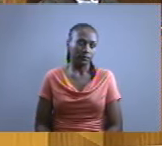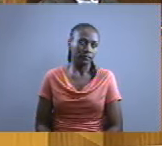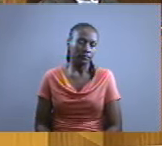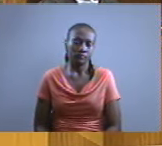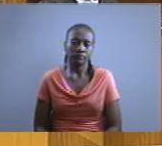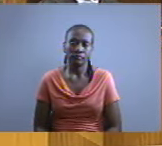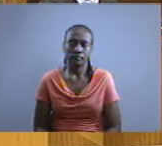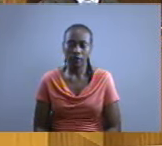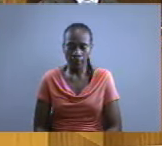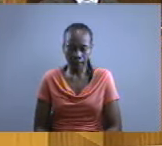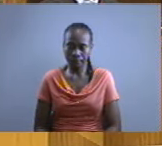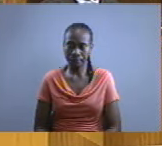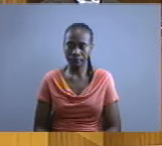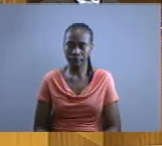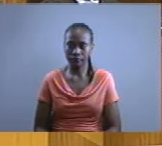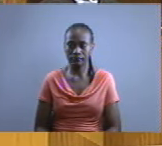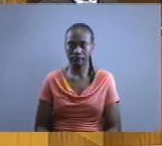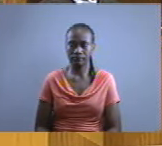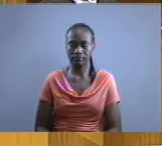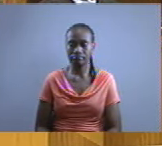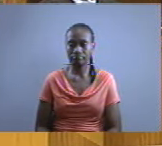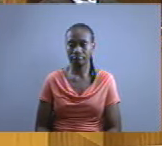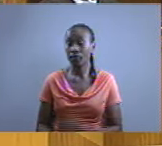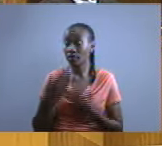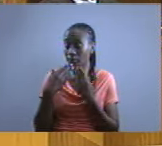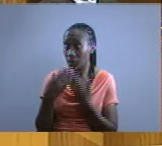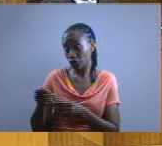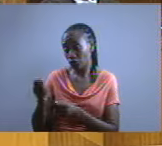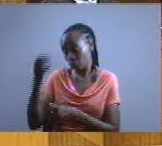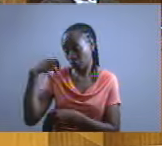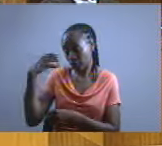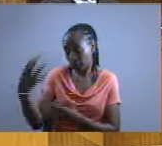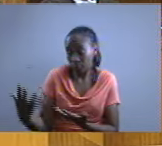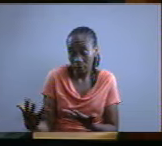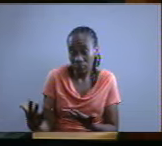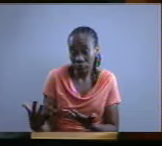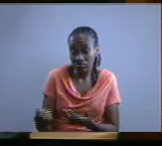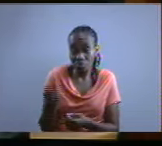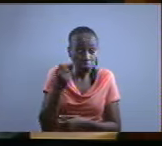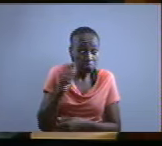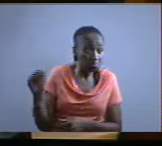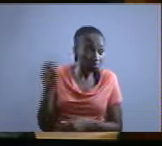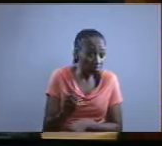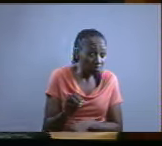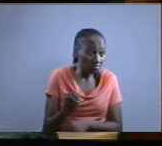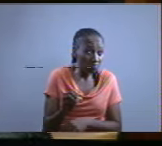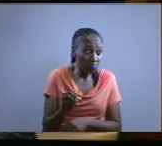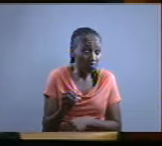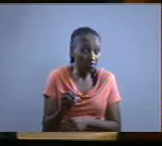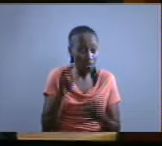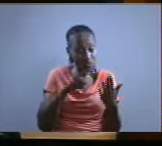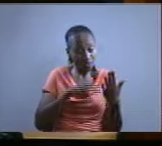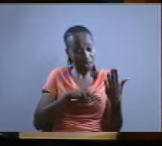Thank you, Honorable Minister. Are there any objections to the bill being read a second time?